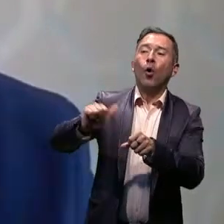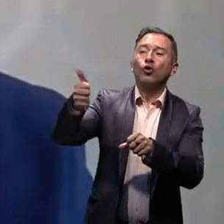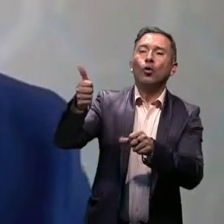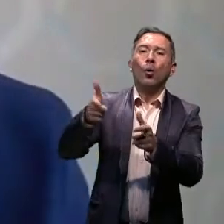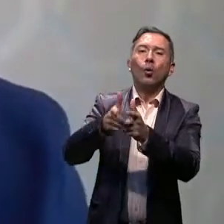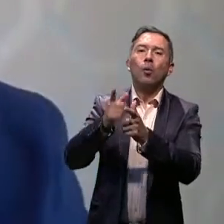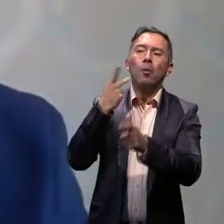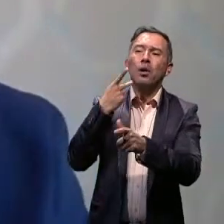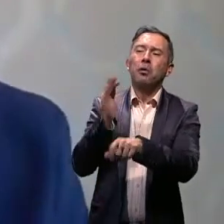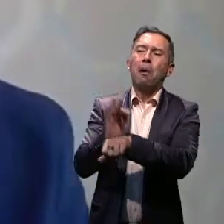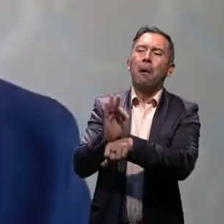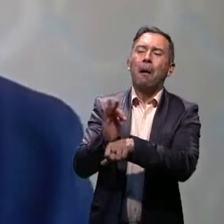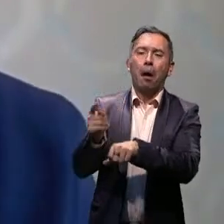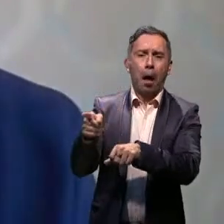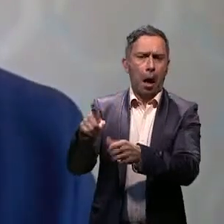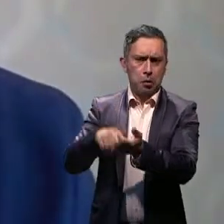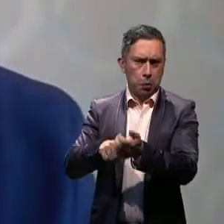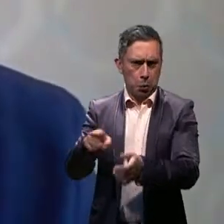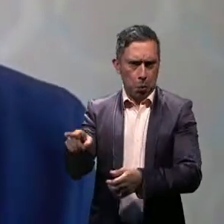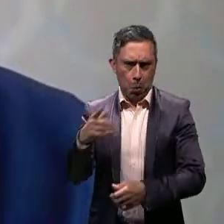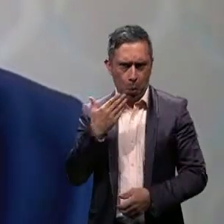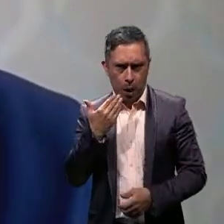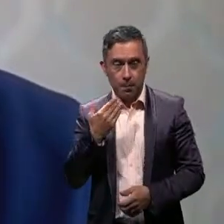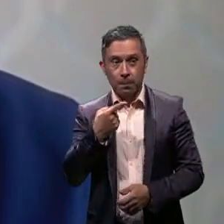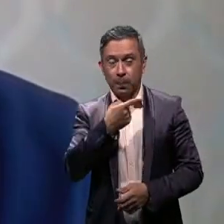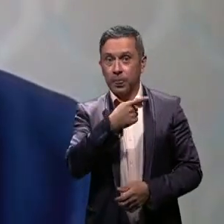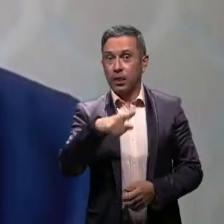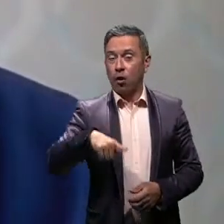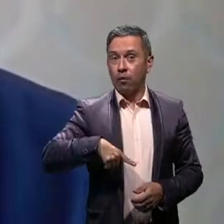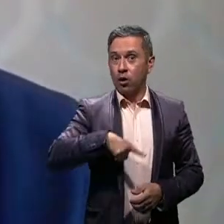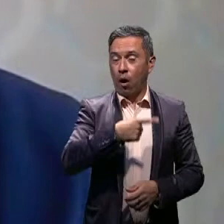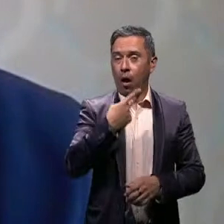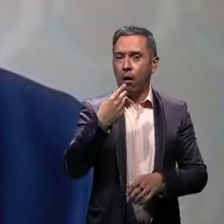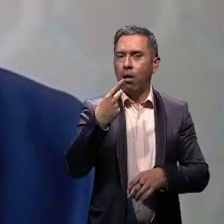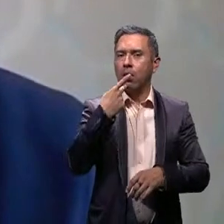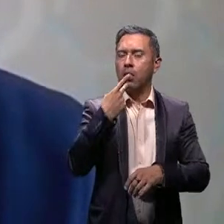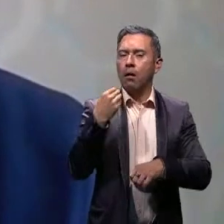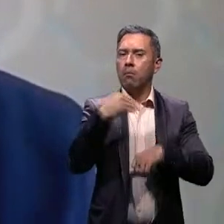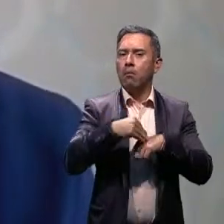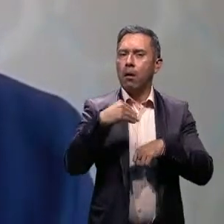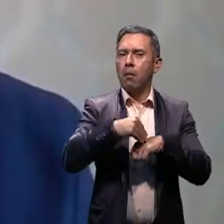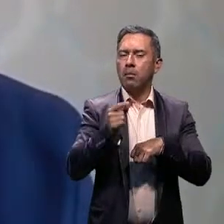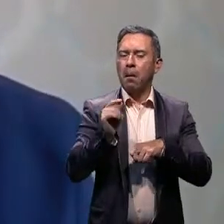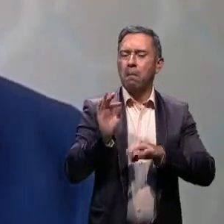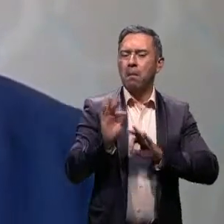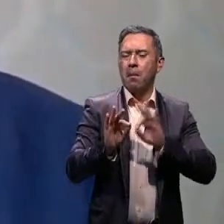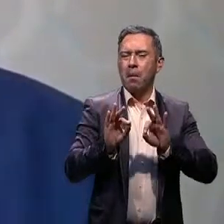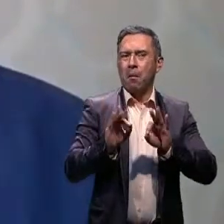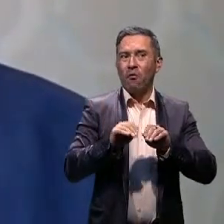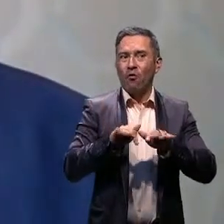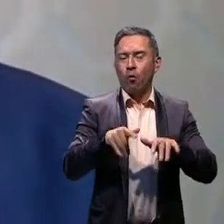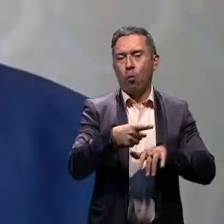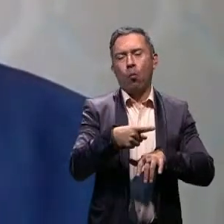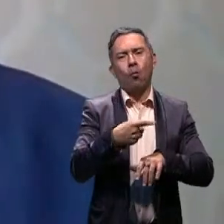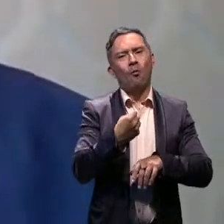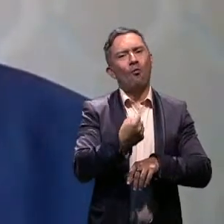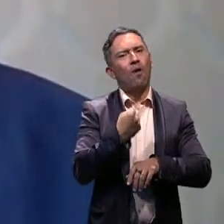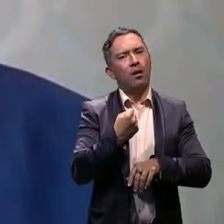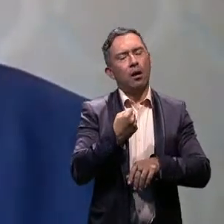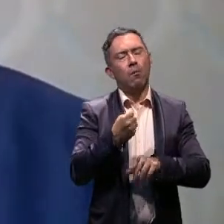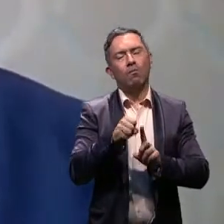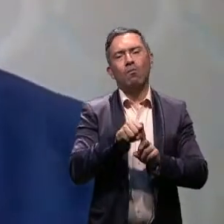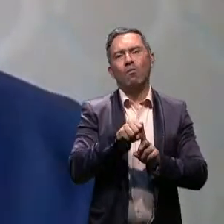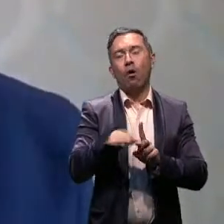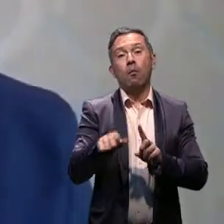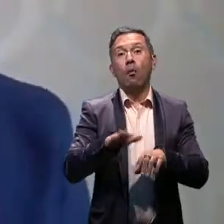a party, a content that they do not have. And the accusations coming from the government are very strong. First